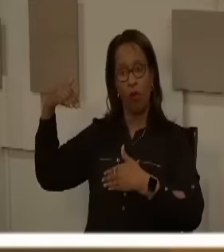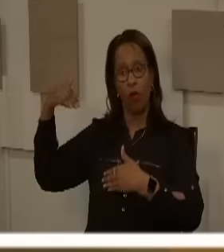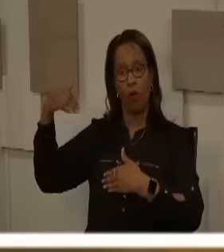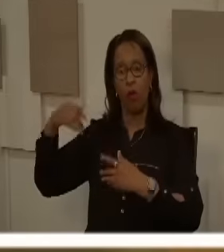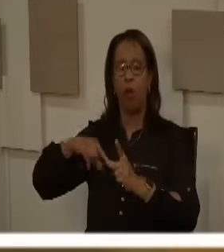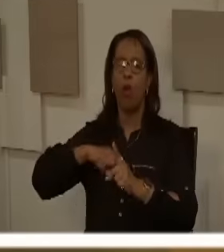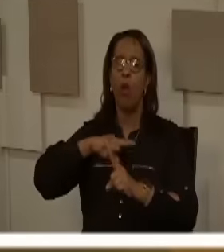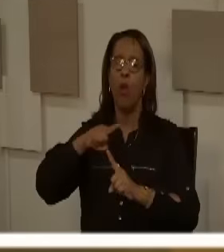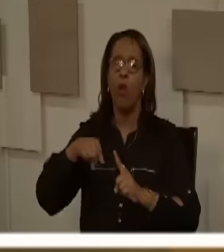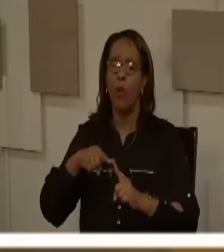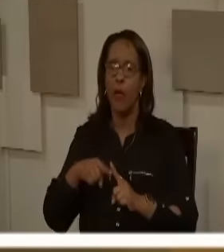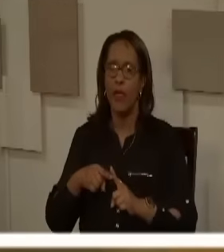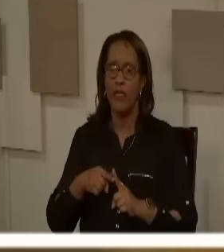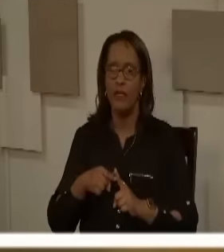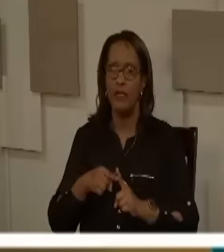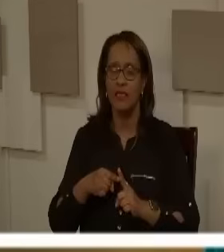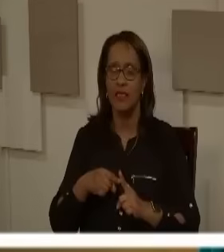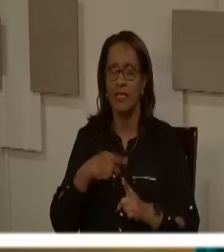disastrous